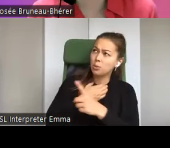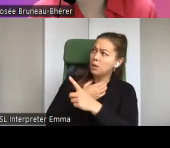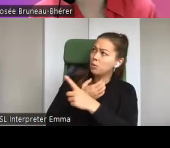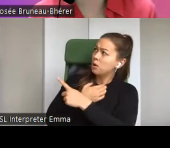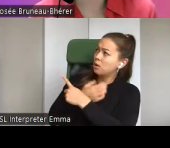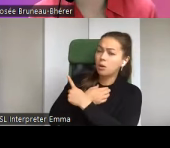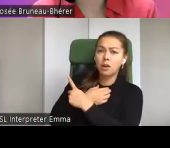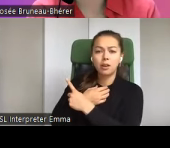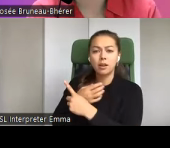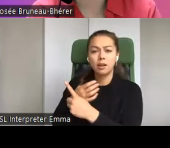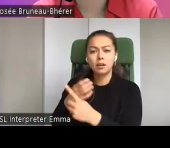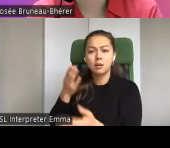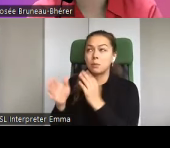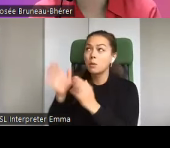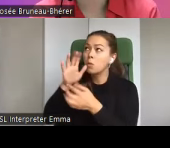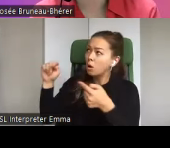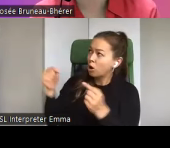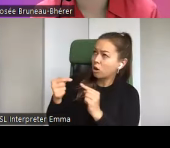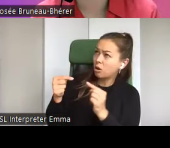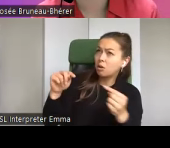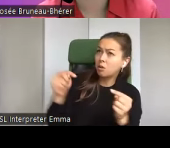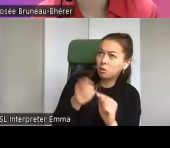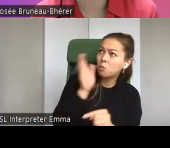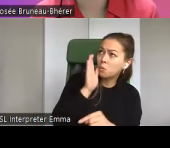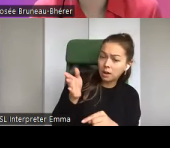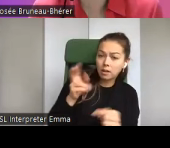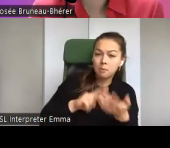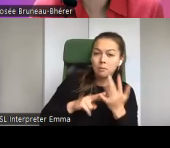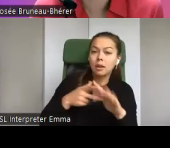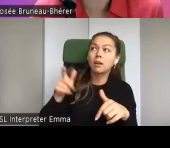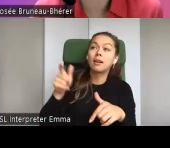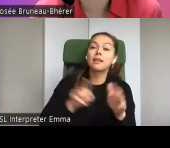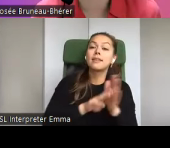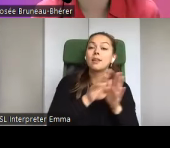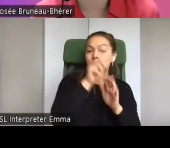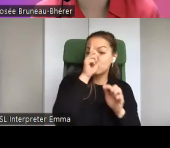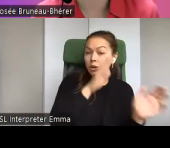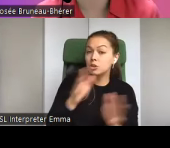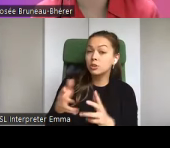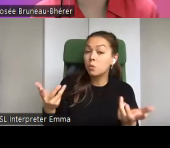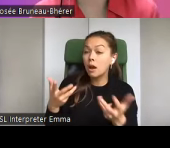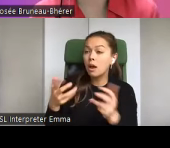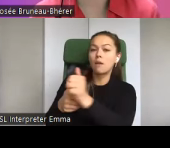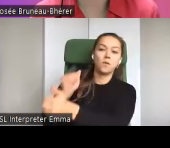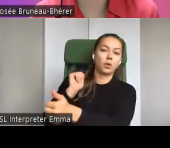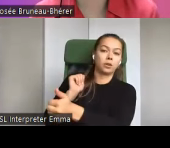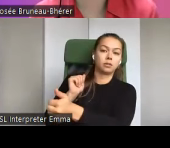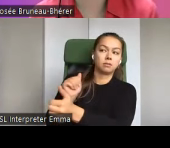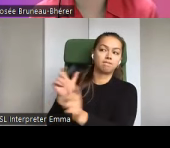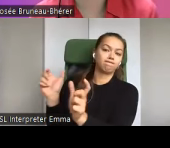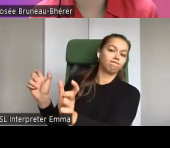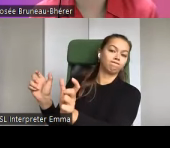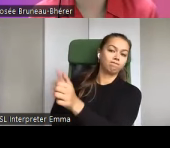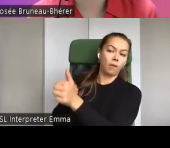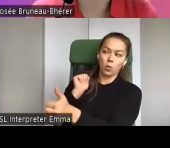time. So he's developed avoidance strategies so that he can keep his distance from people, protect himself once